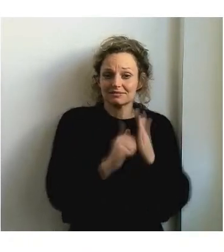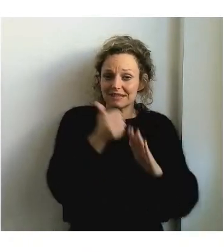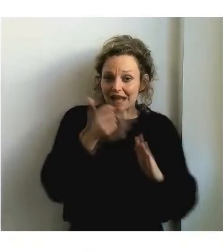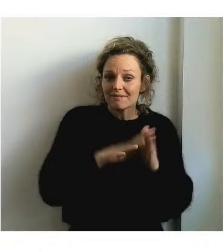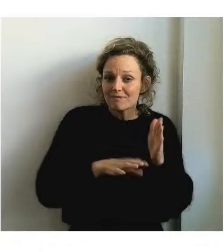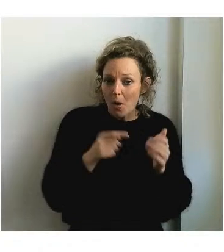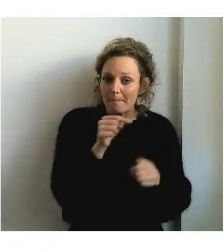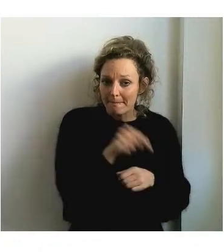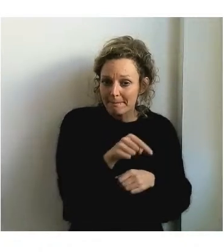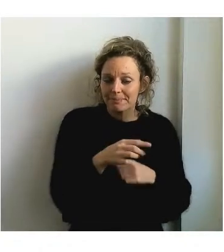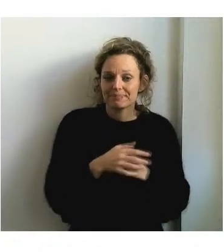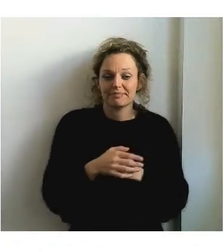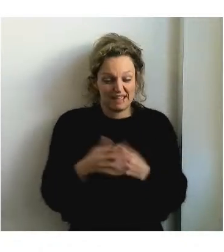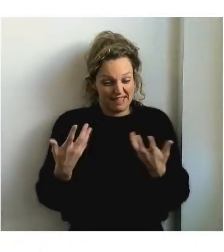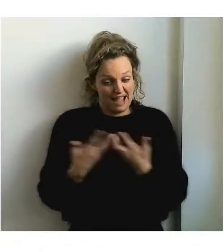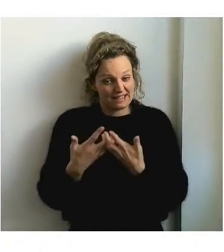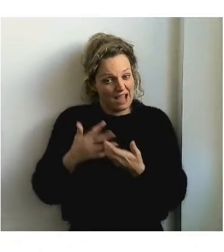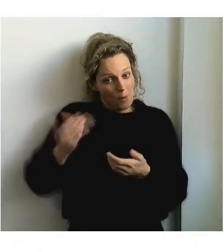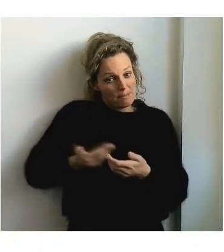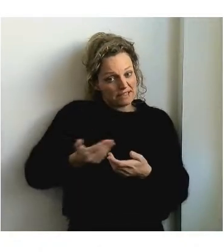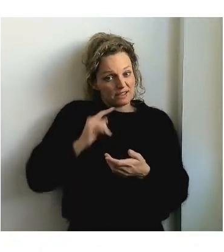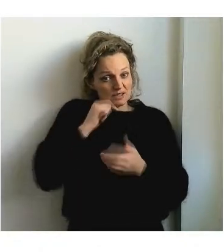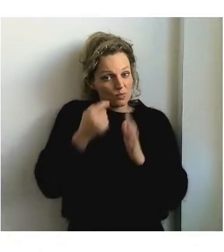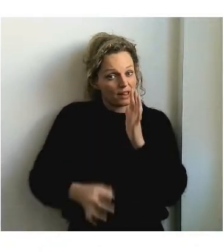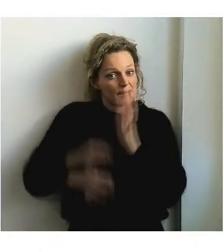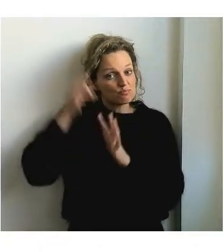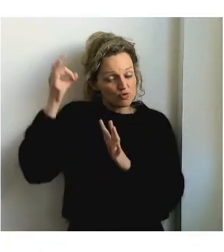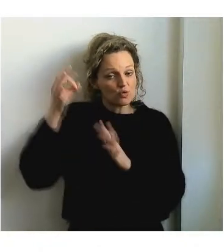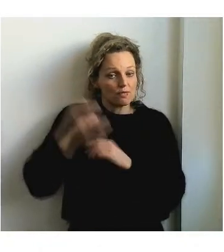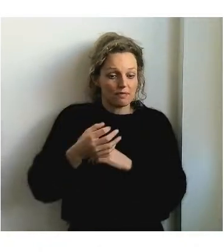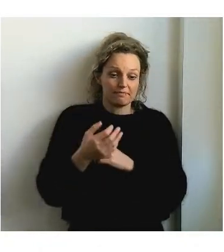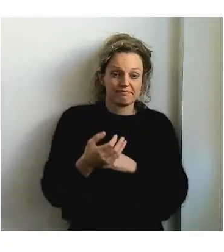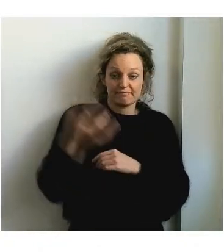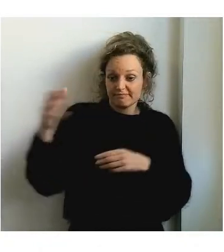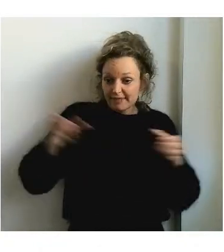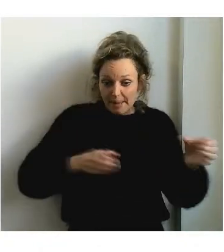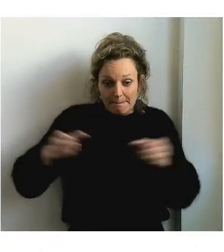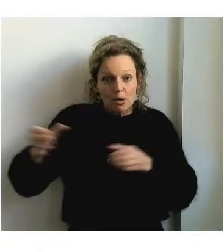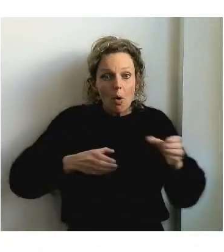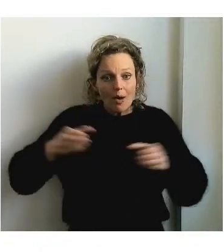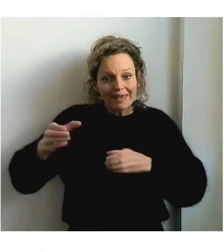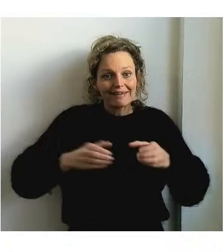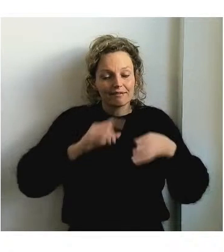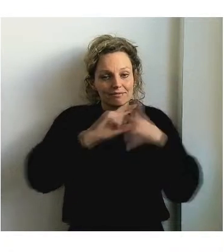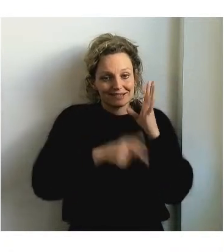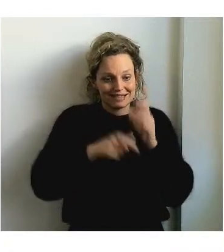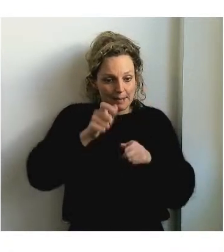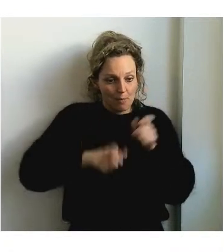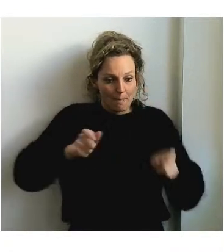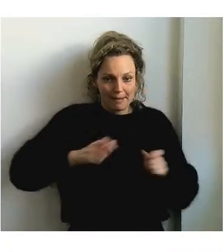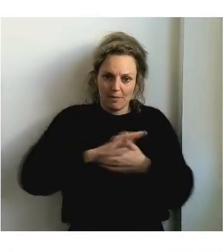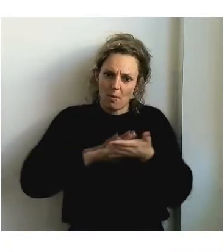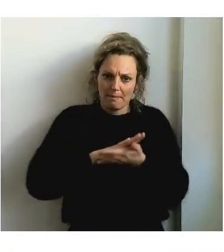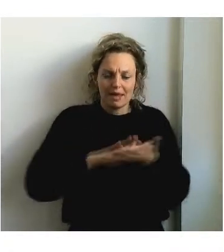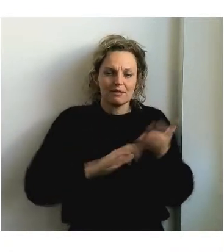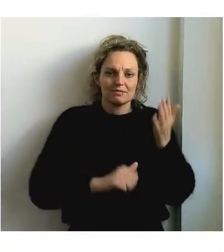And having disabled people in your organisation is one of the key ways to change that knowledge and understanding, break down those